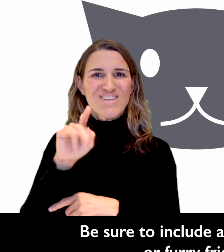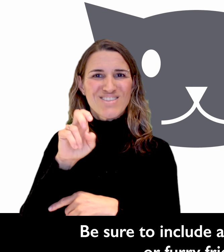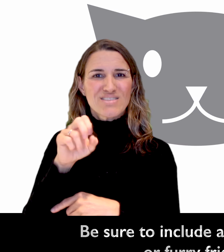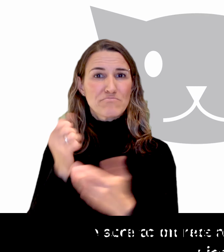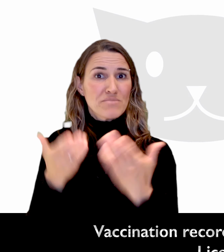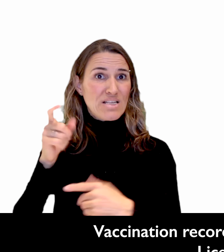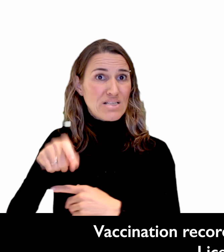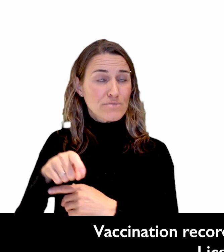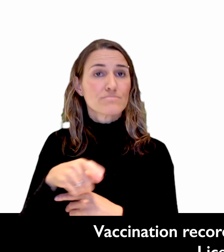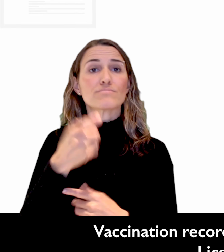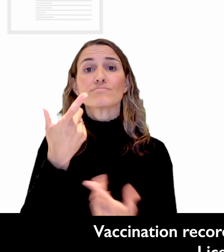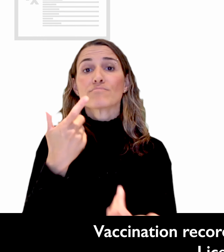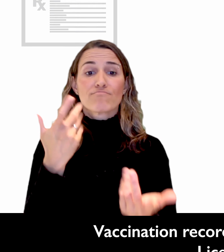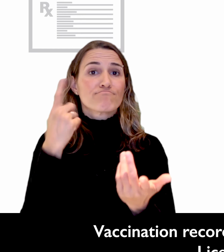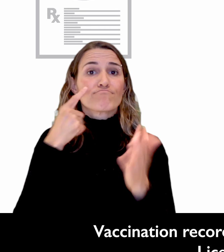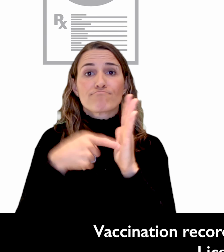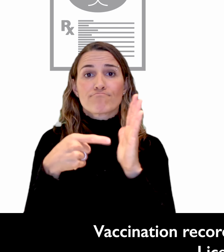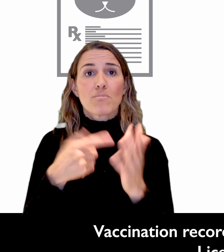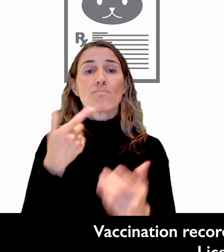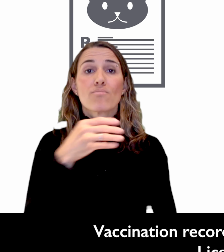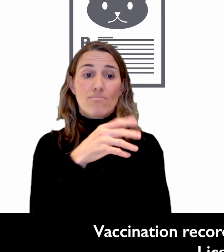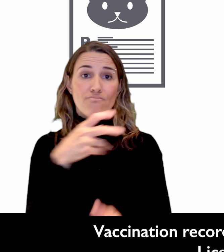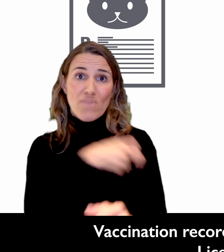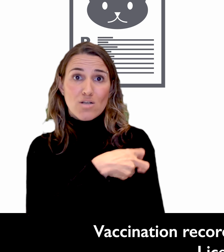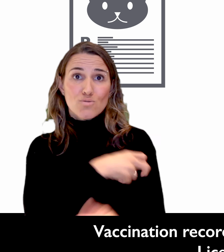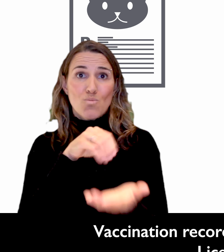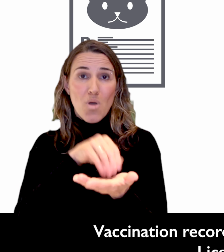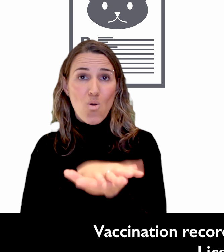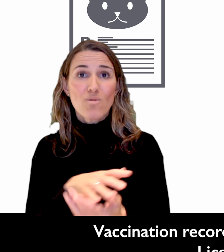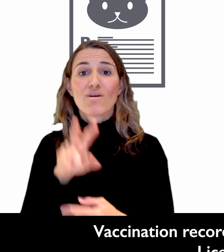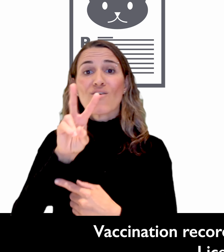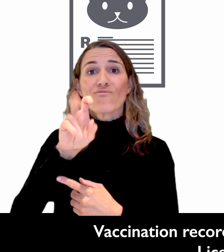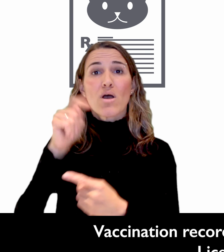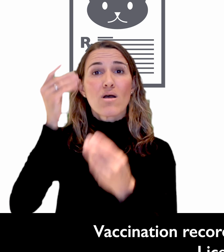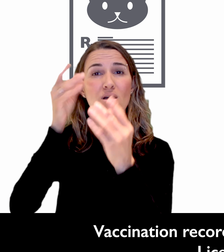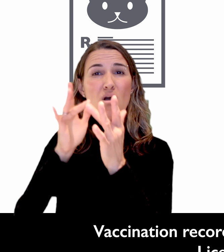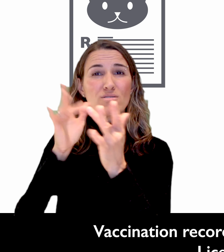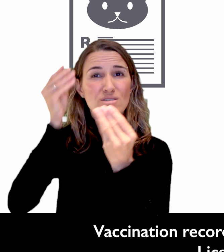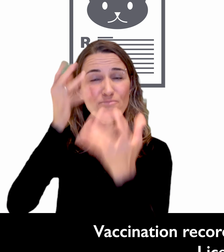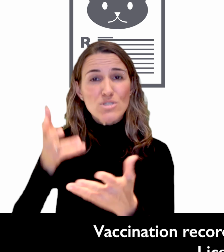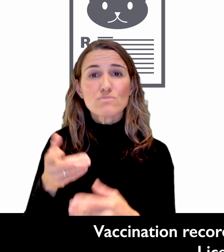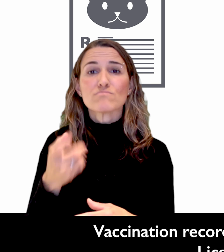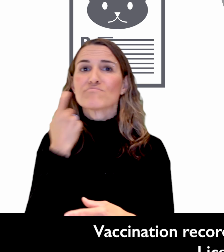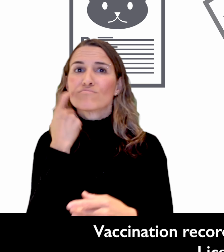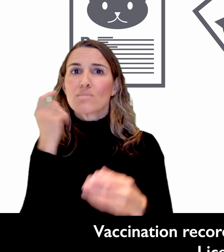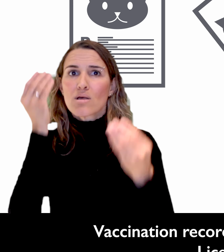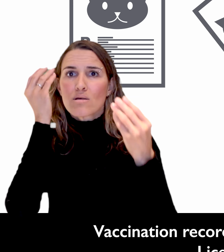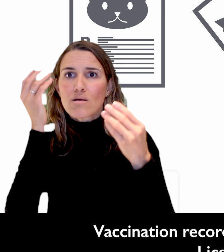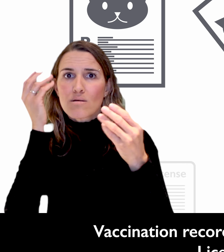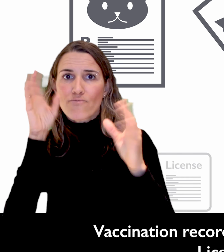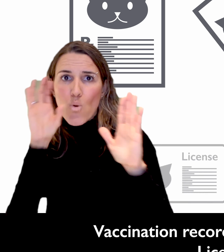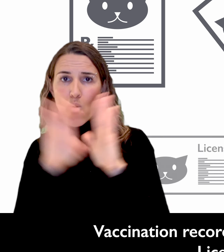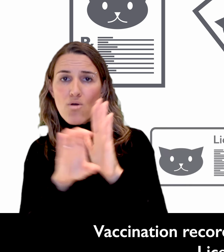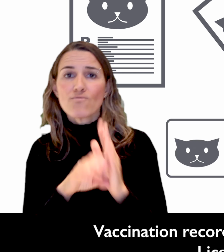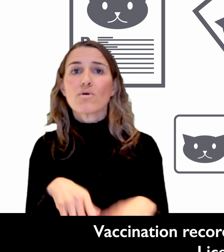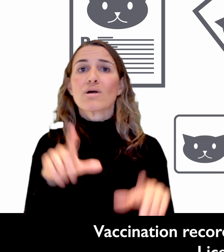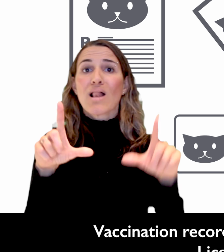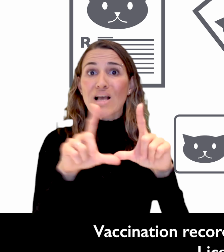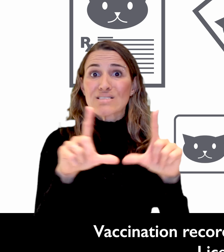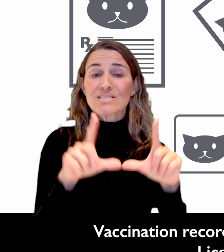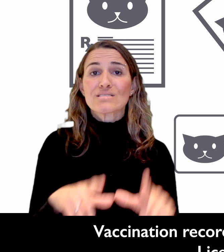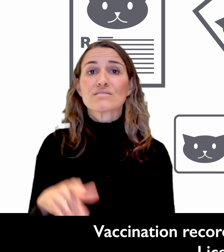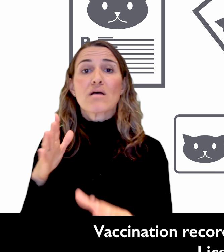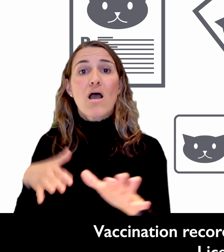protocols. Find out if they can come to you, or if there is somewhere else you can go to get the service you need.